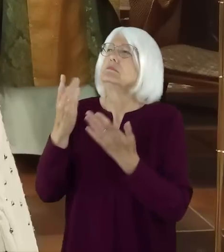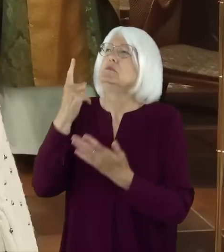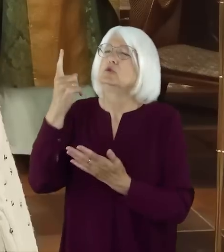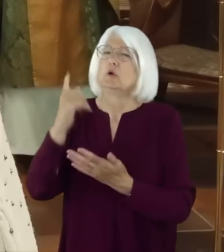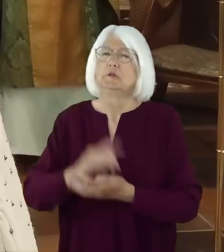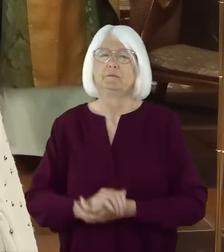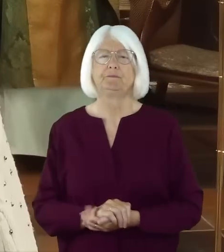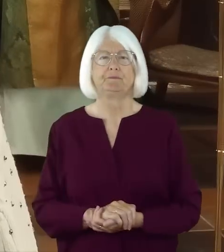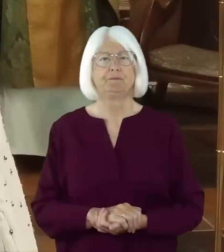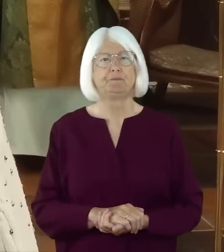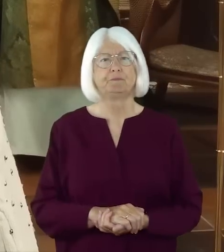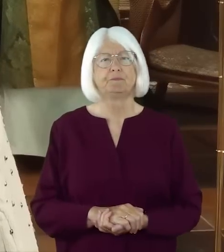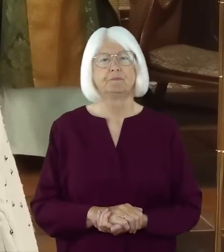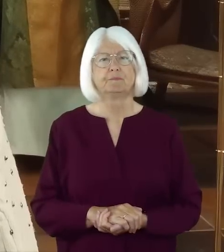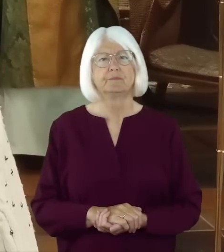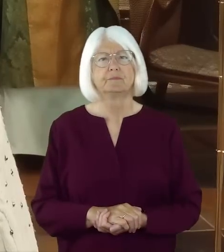prayers at this time.